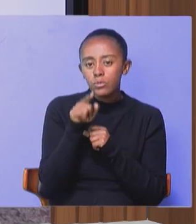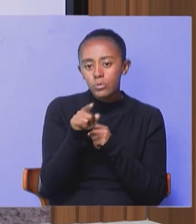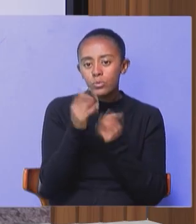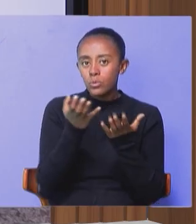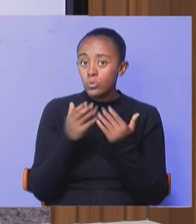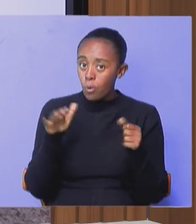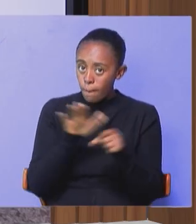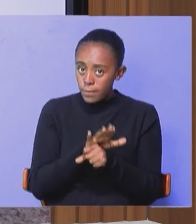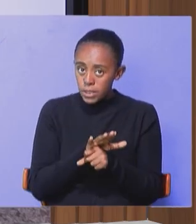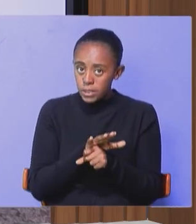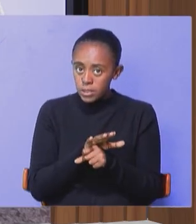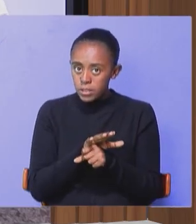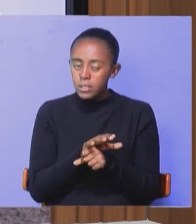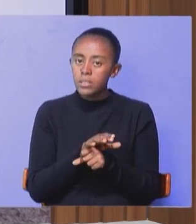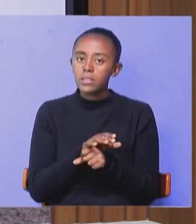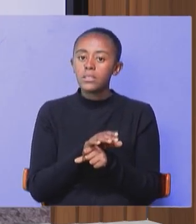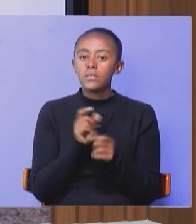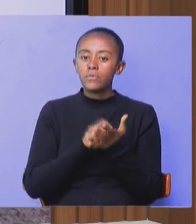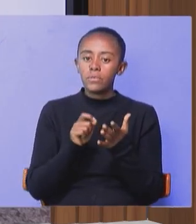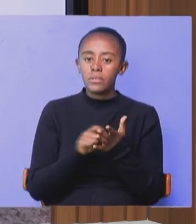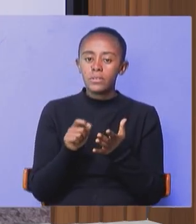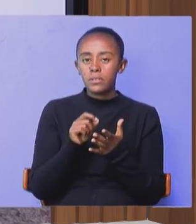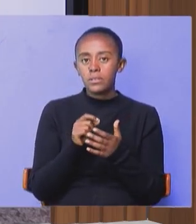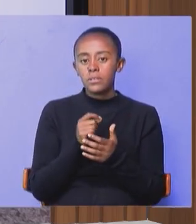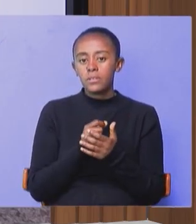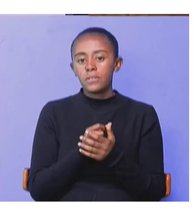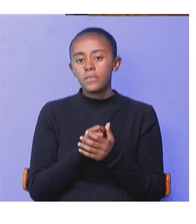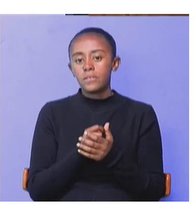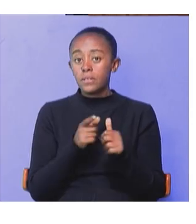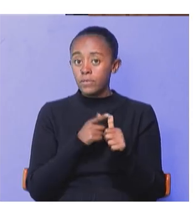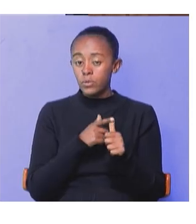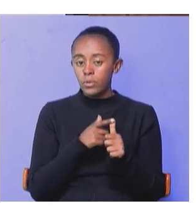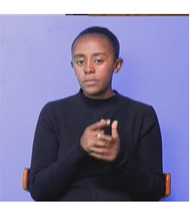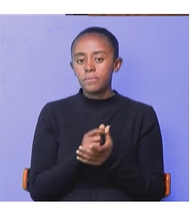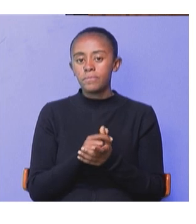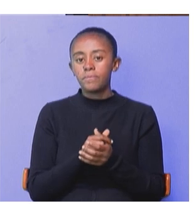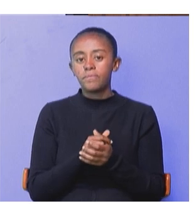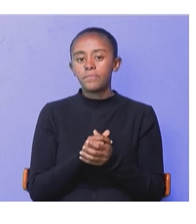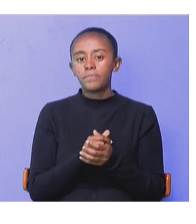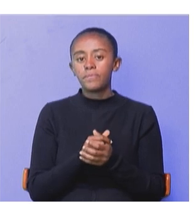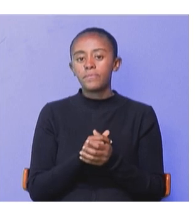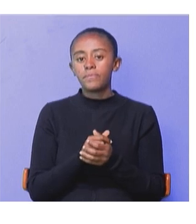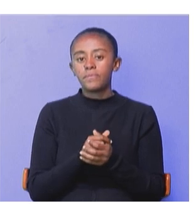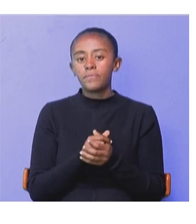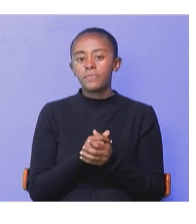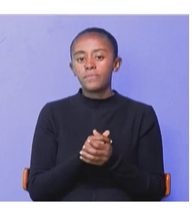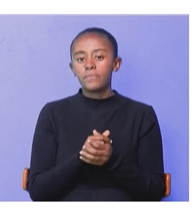to complete what I would be writing down here. The first one is,